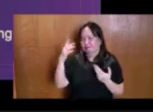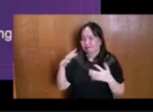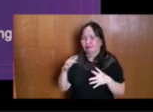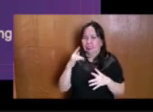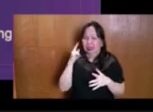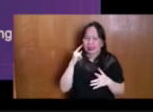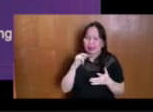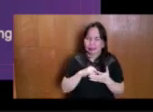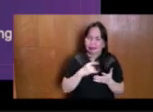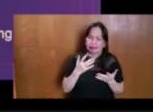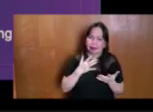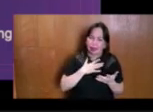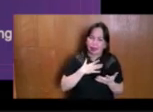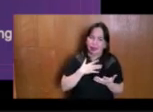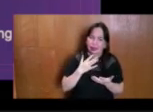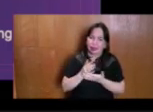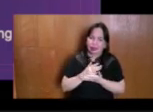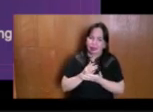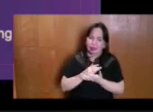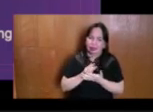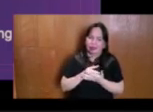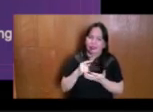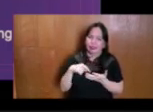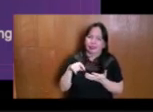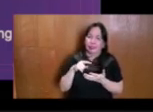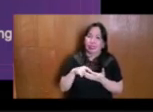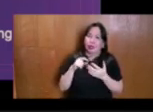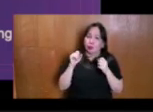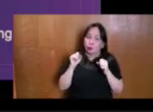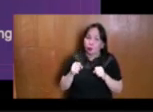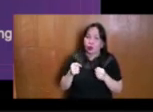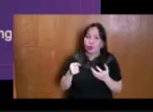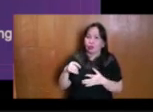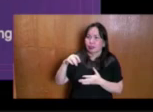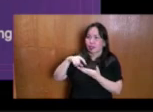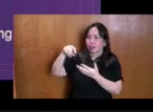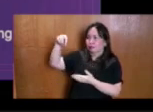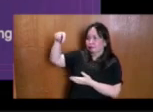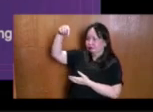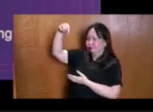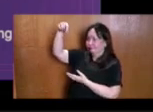just the candies that can be dangled in